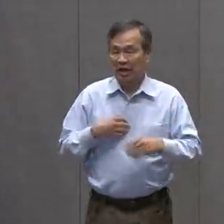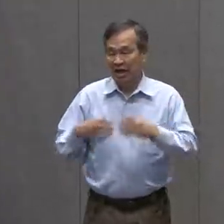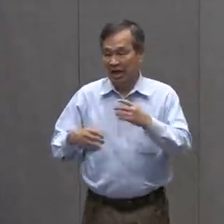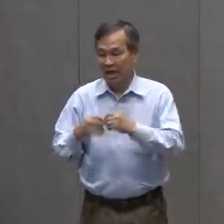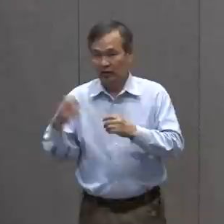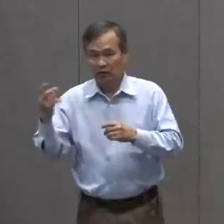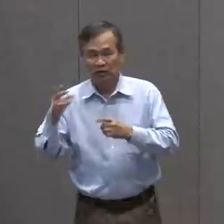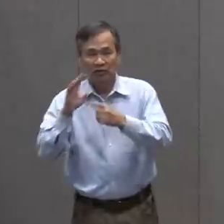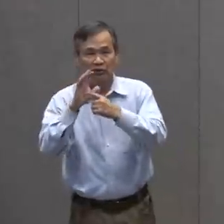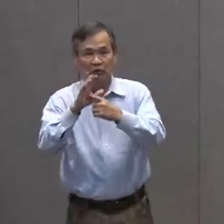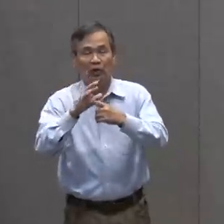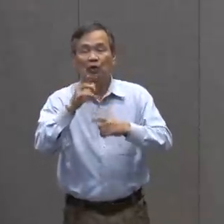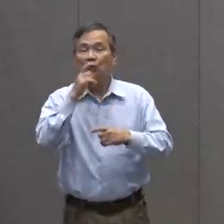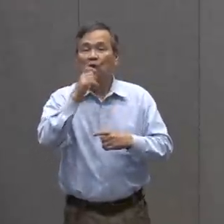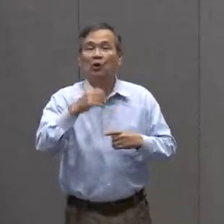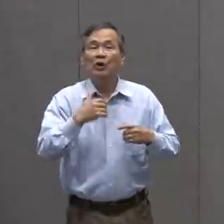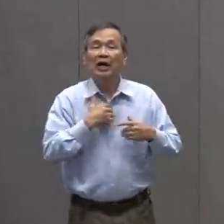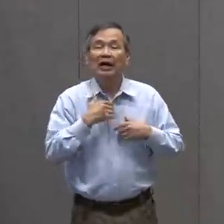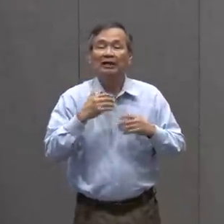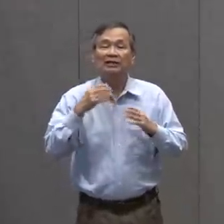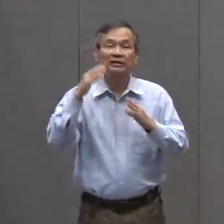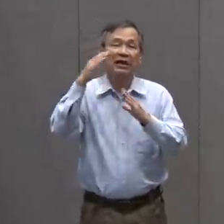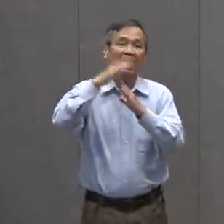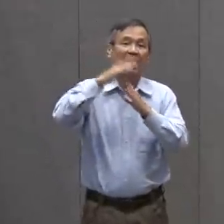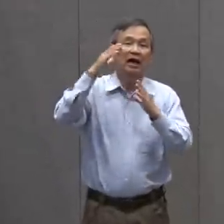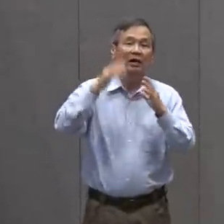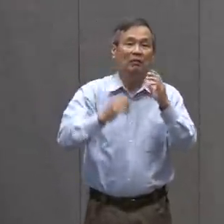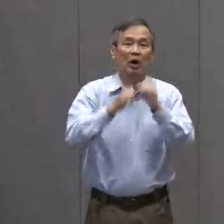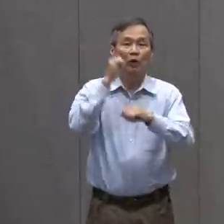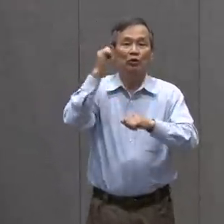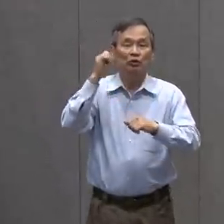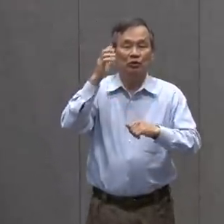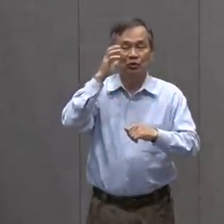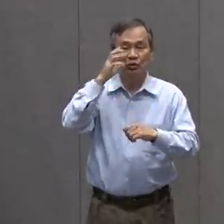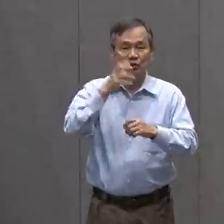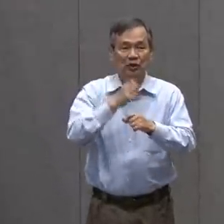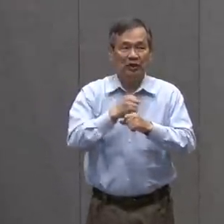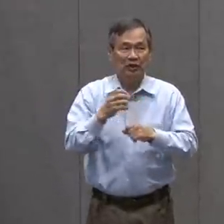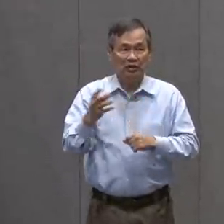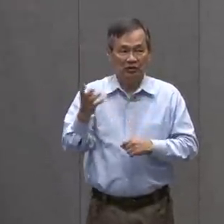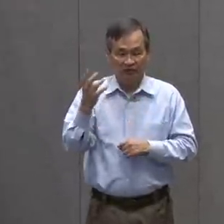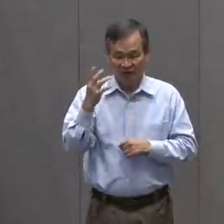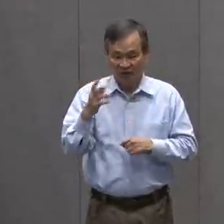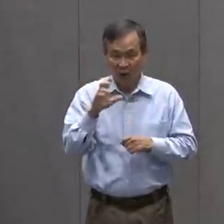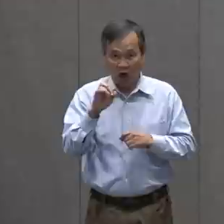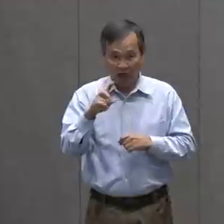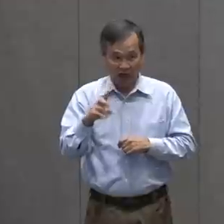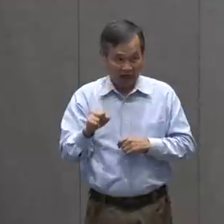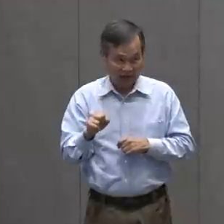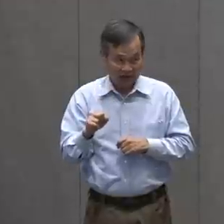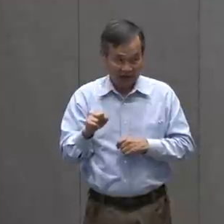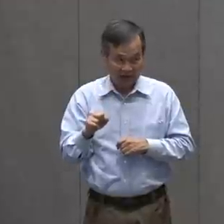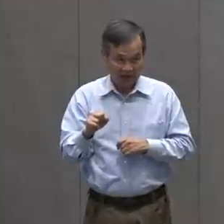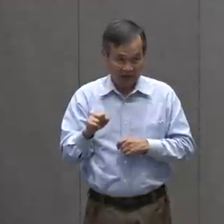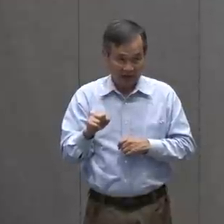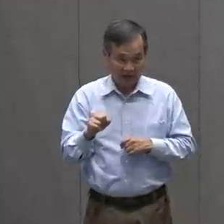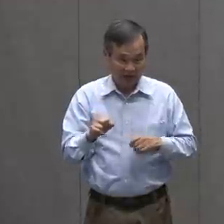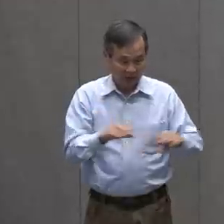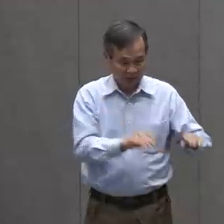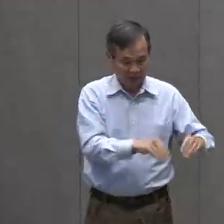my 2. Whoever has the highest amount we'll get the 4 cards. Then if